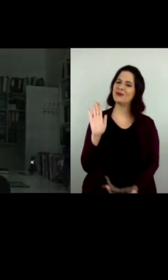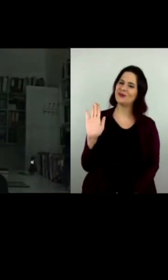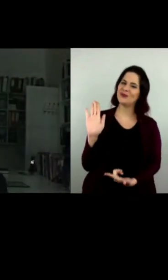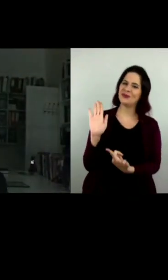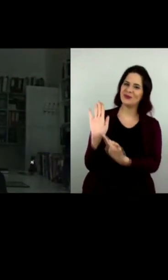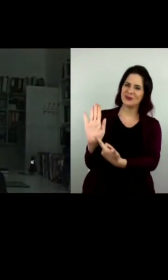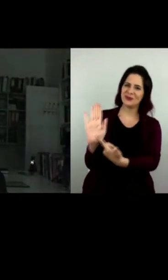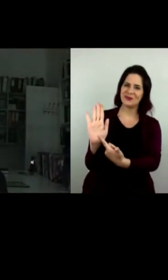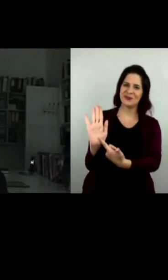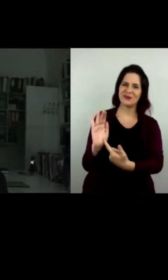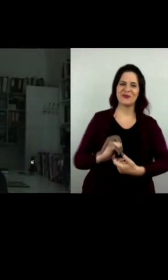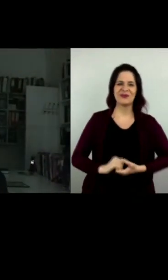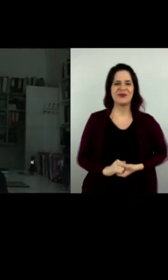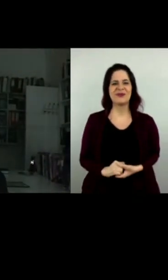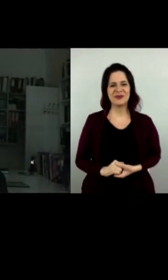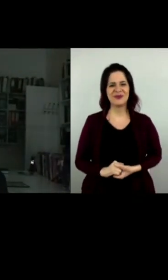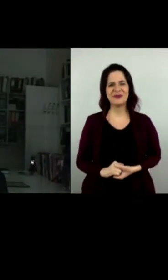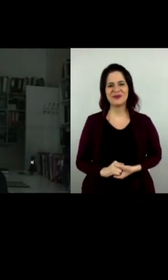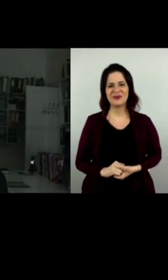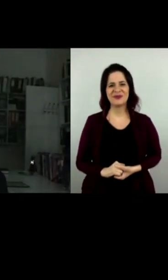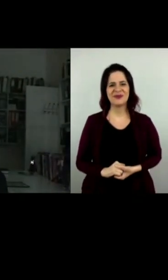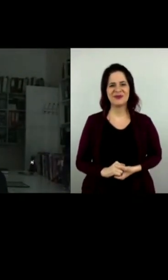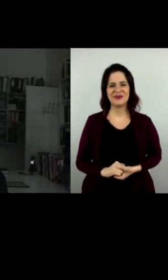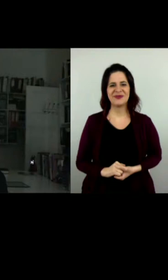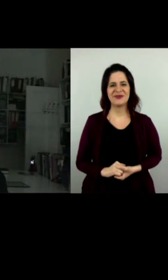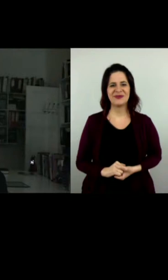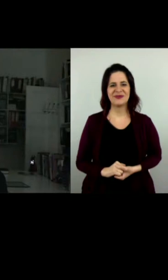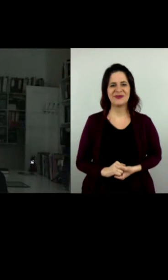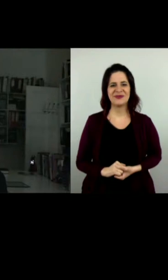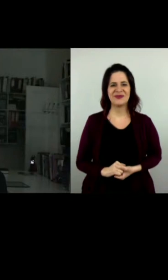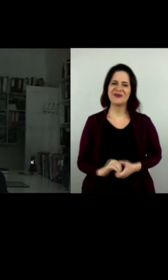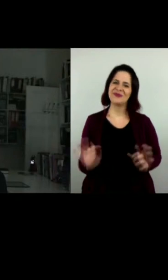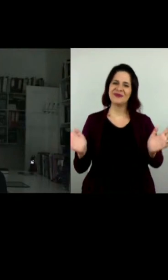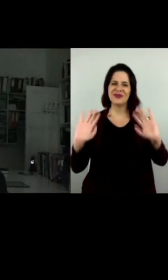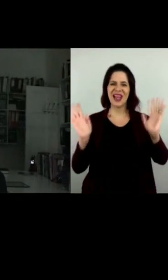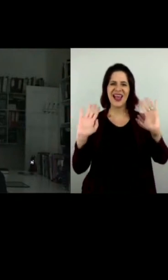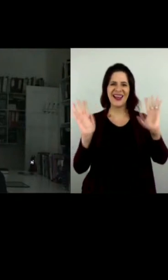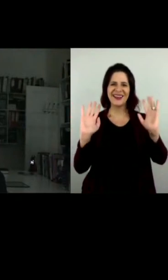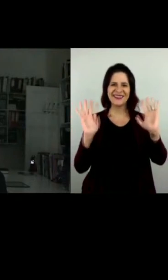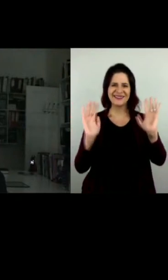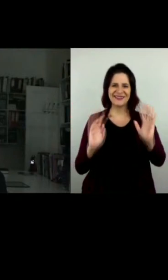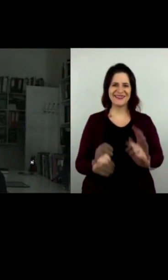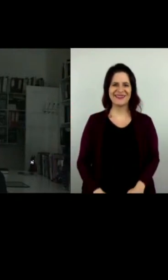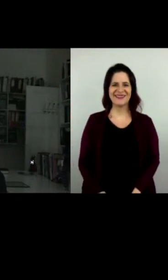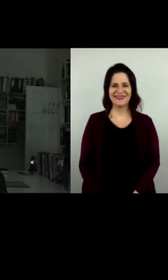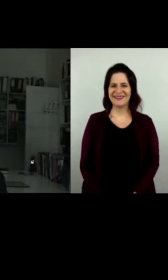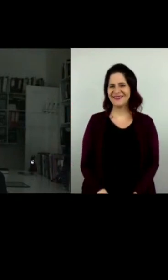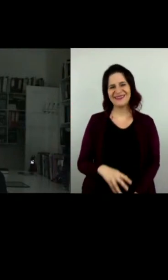bye. Bye. That's lovely.